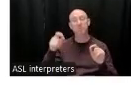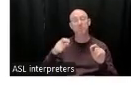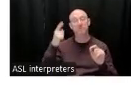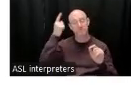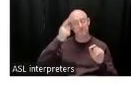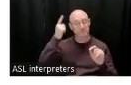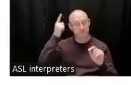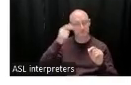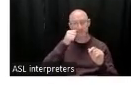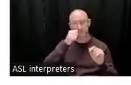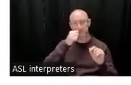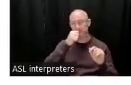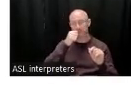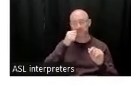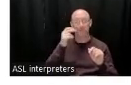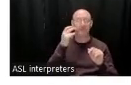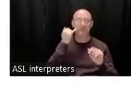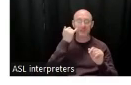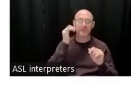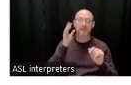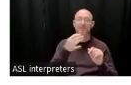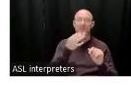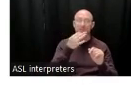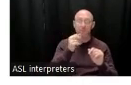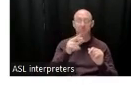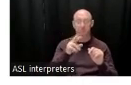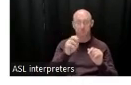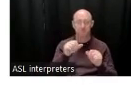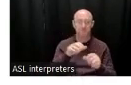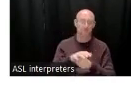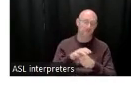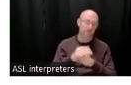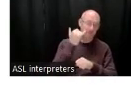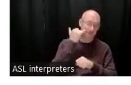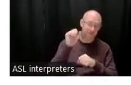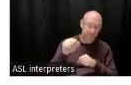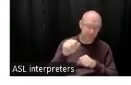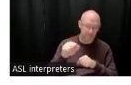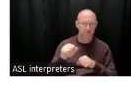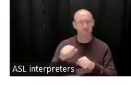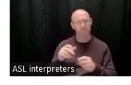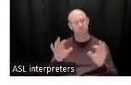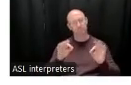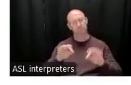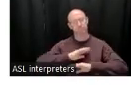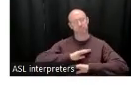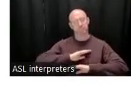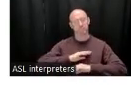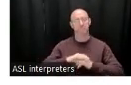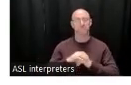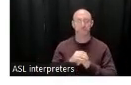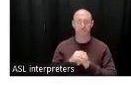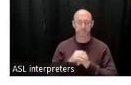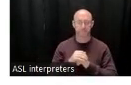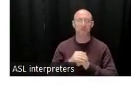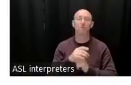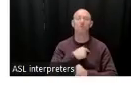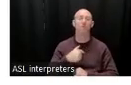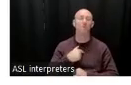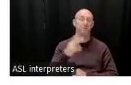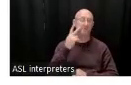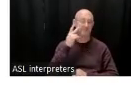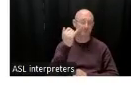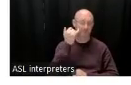consider just whether or not the expertise and resources are adequate. If so, that should be sufficient. So we'll see if that